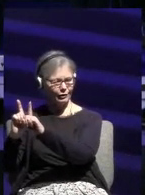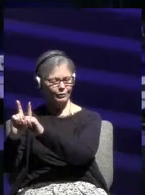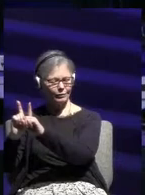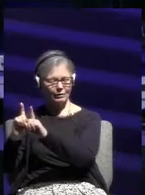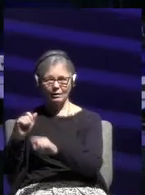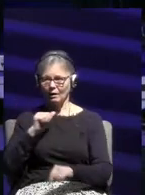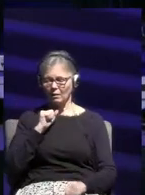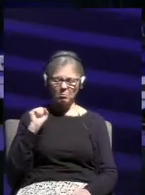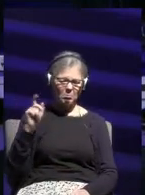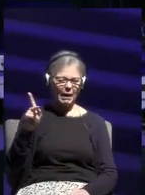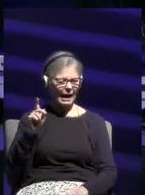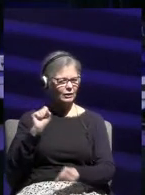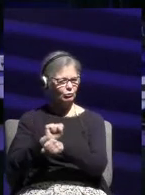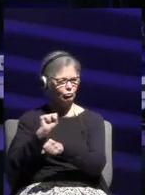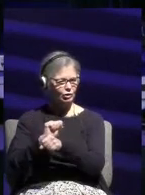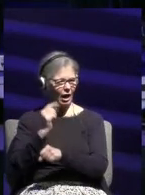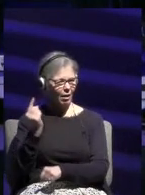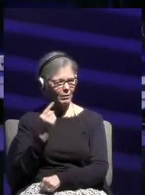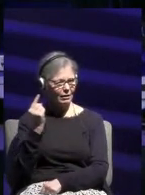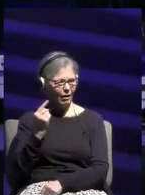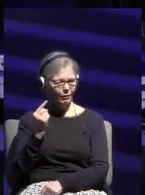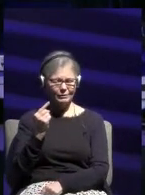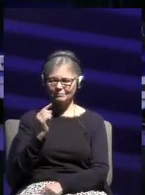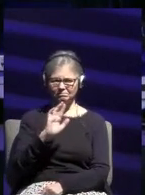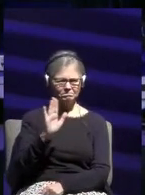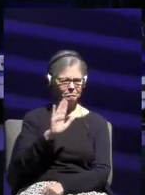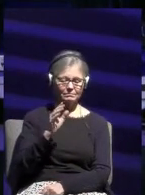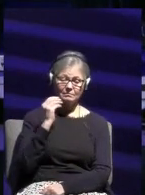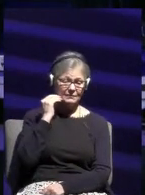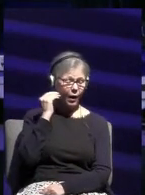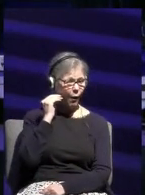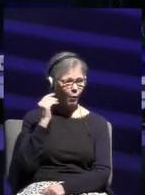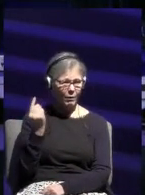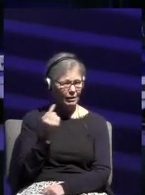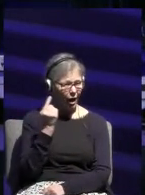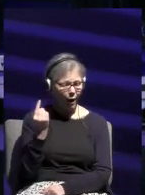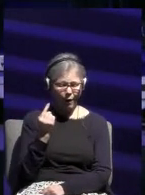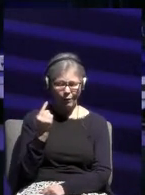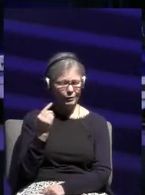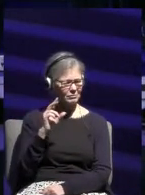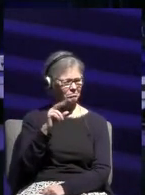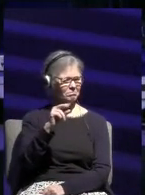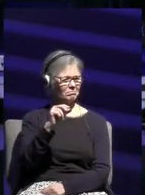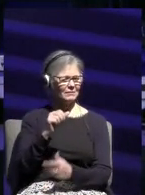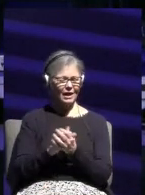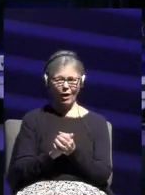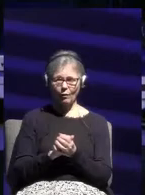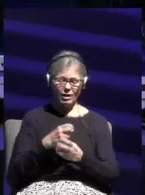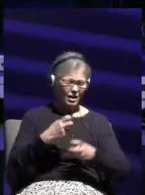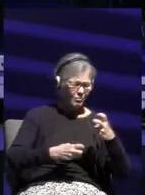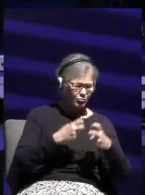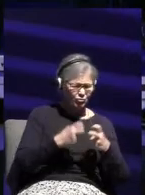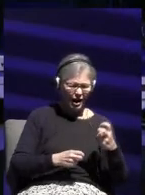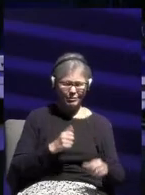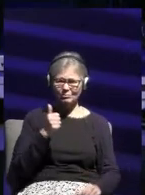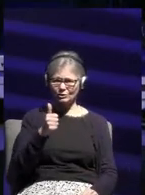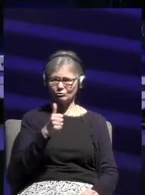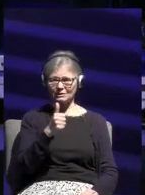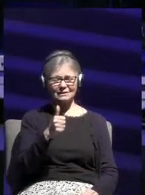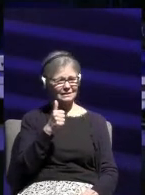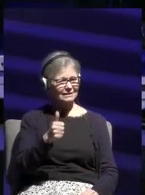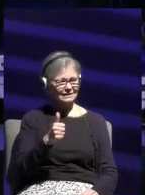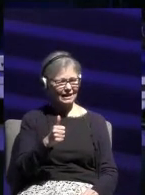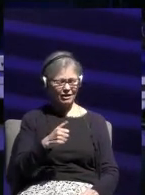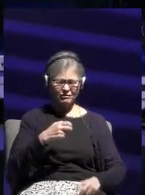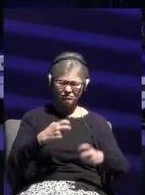go back to your job by yourself. You don't have to go back to your home by yourself. You don't have to go back back to the problems by yourself. You don't have to go back